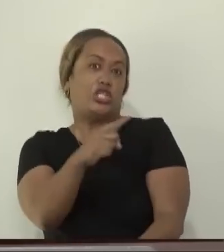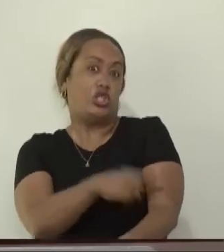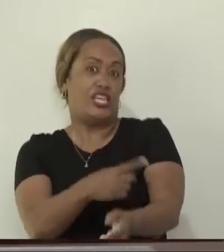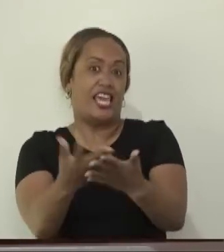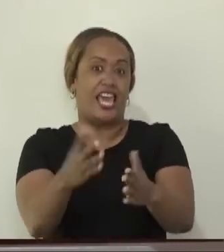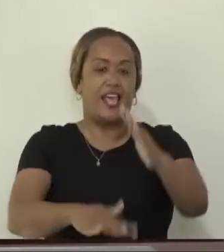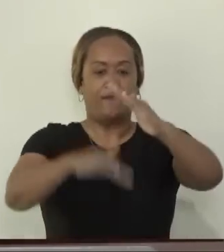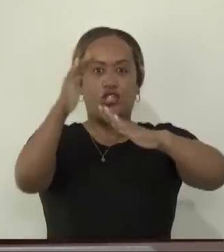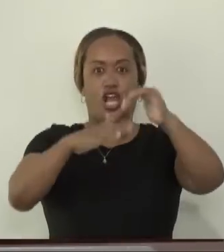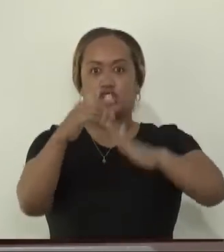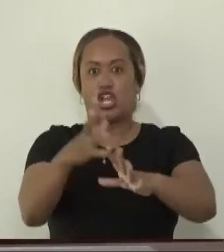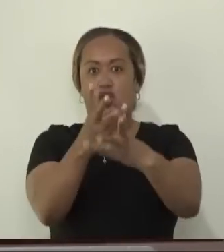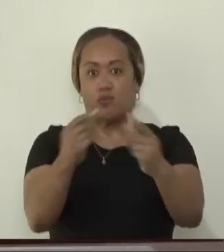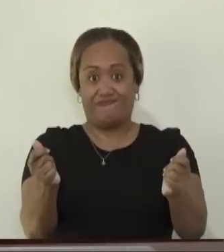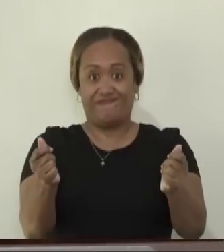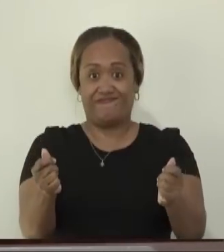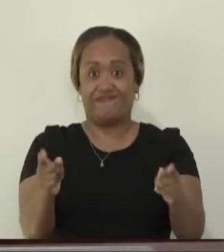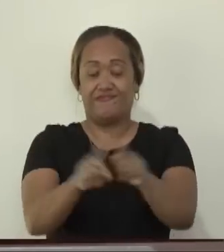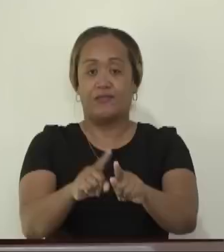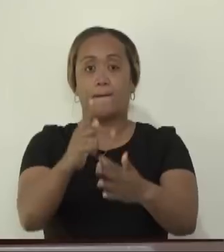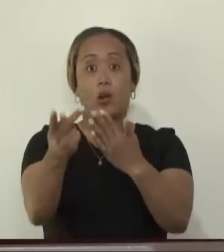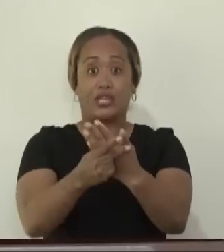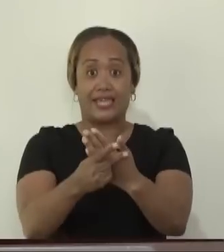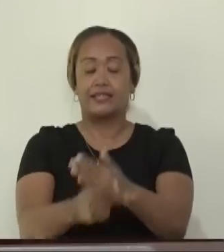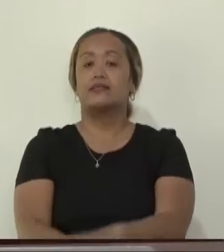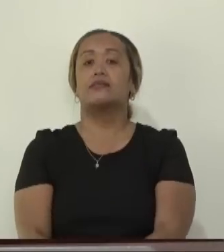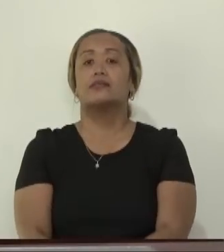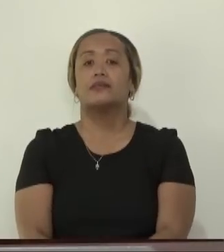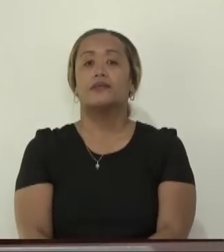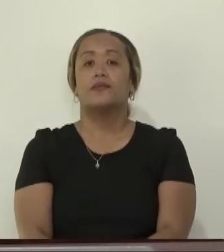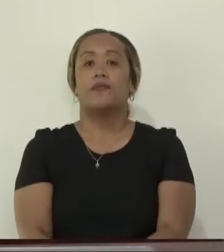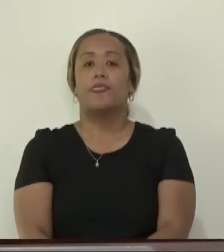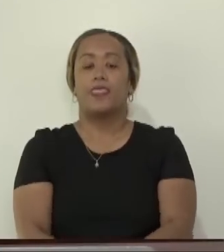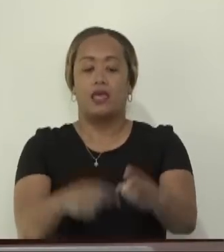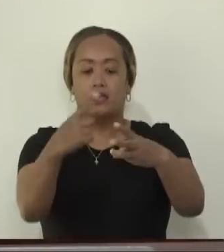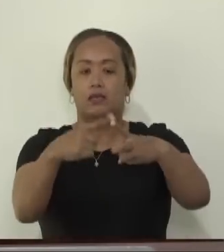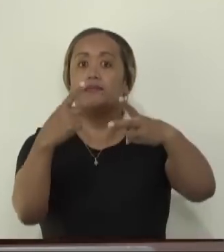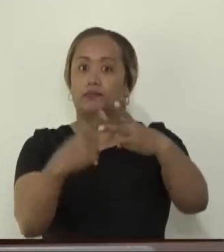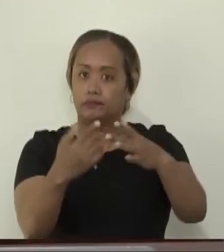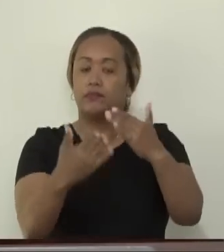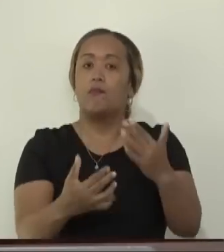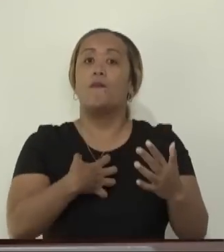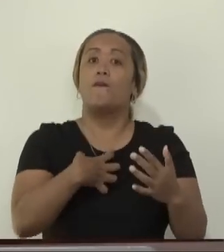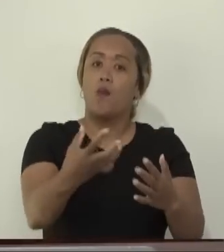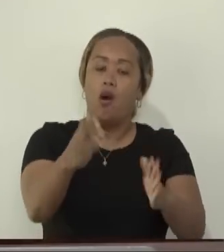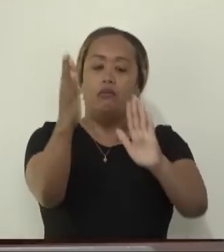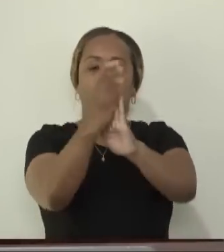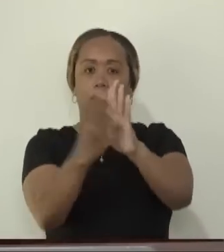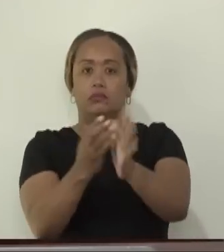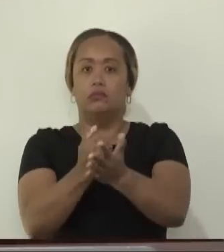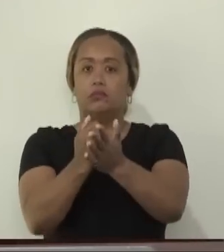infrastructure resilience projects. This is in addition to the ongoing direct budget